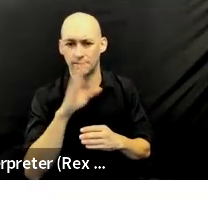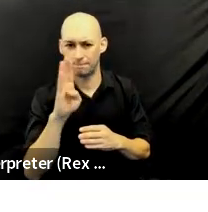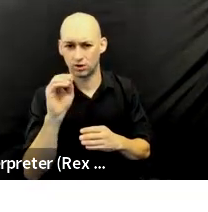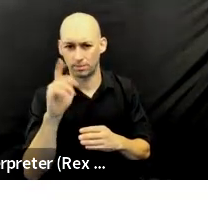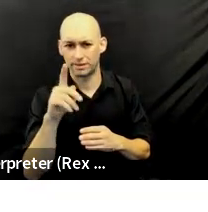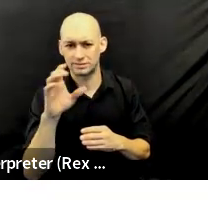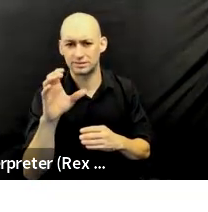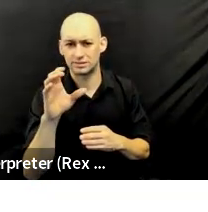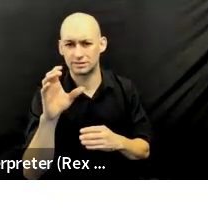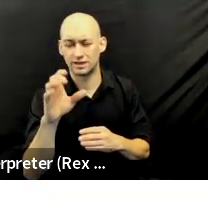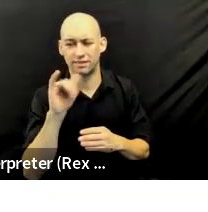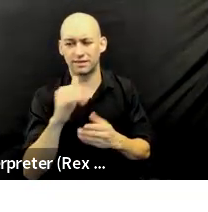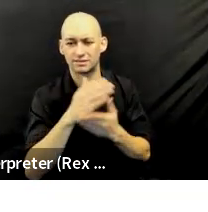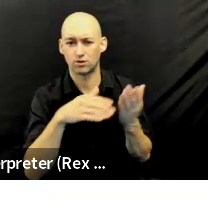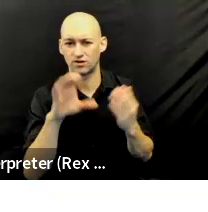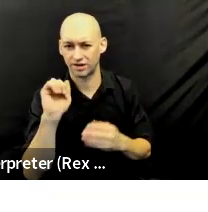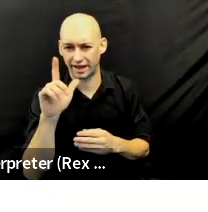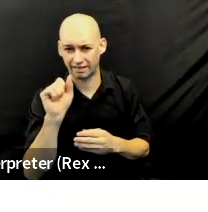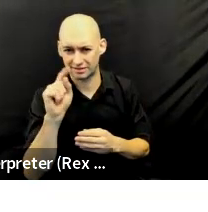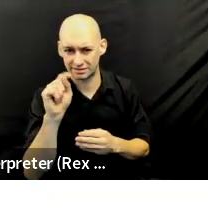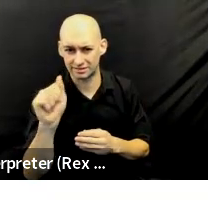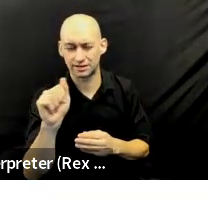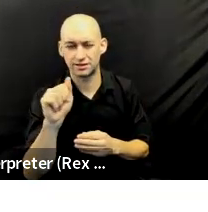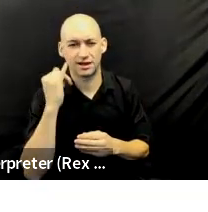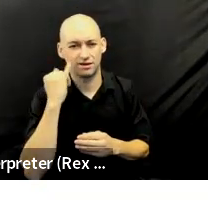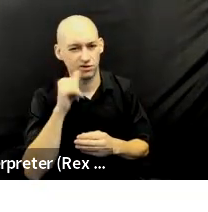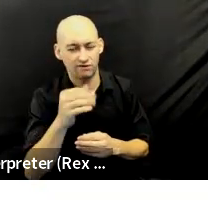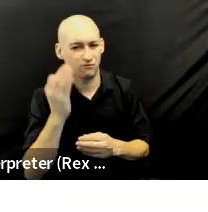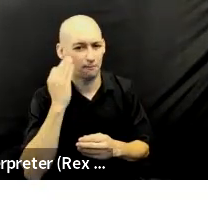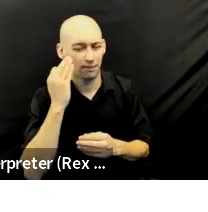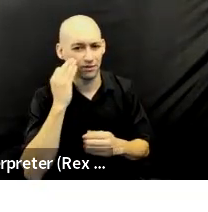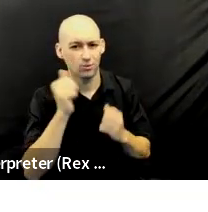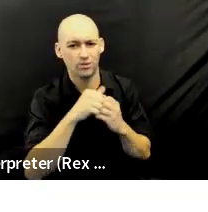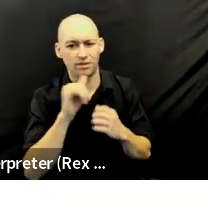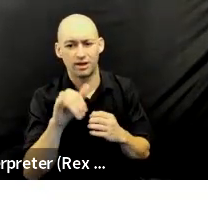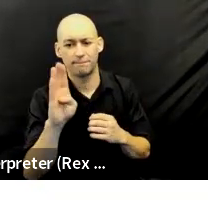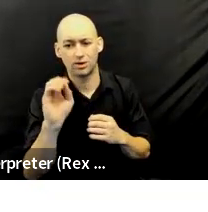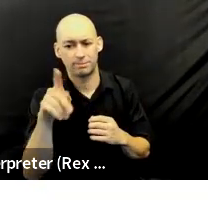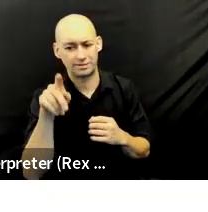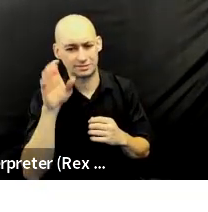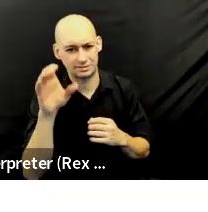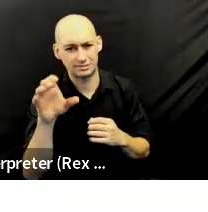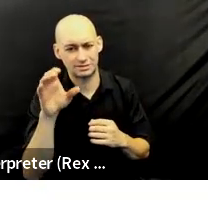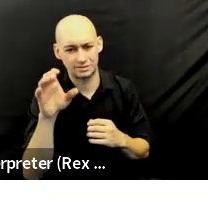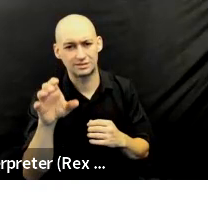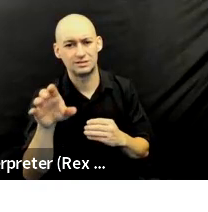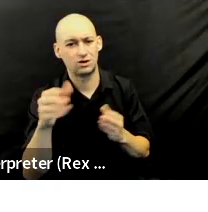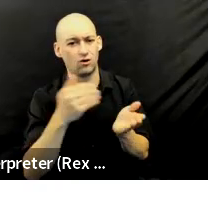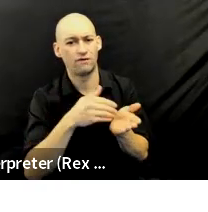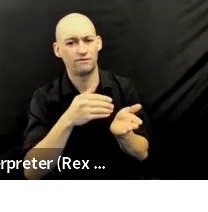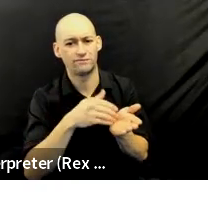BOPC. It's a part of CalSTA. If you're not familiar with the BOPC, it often